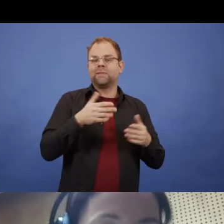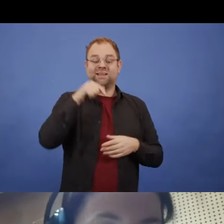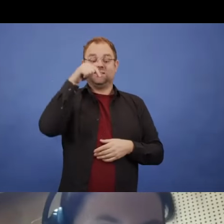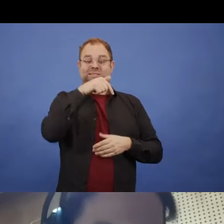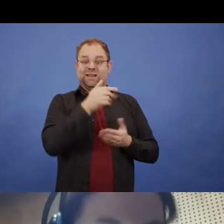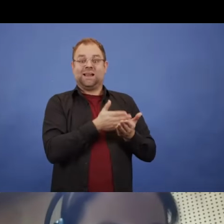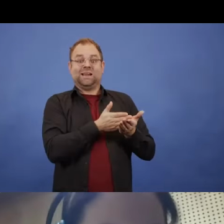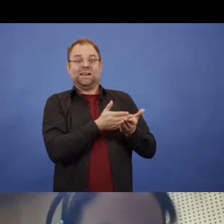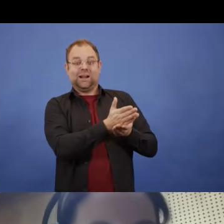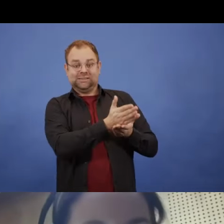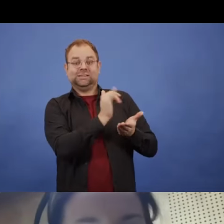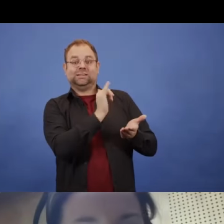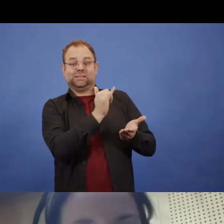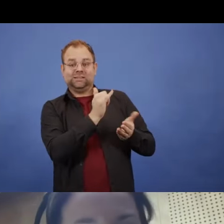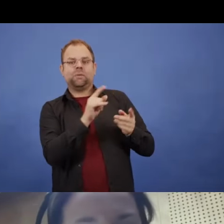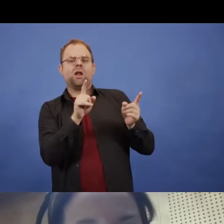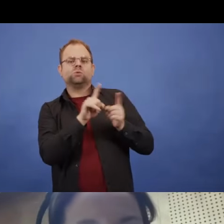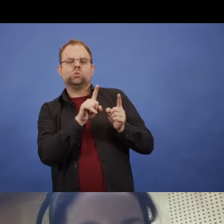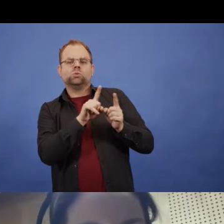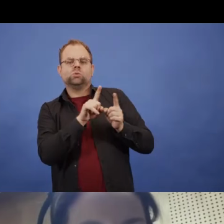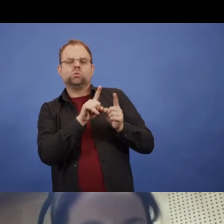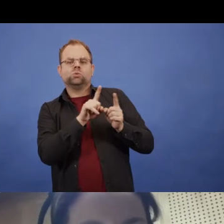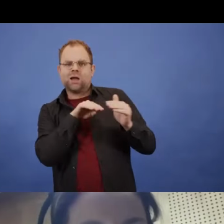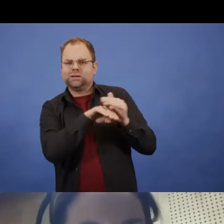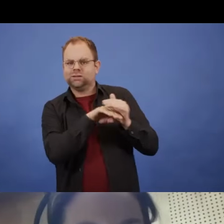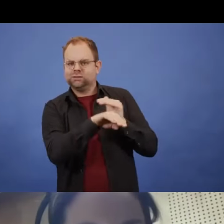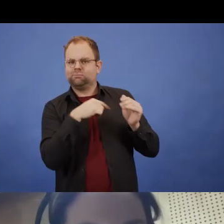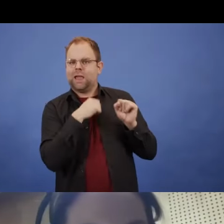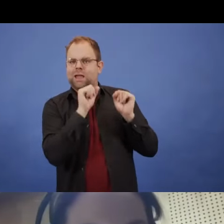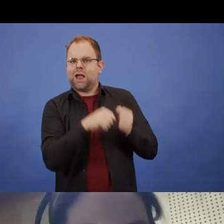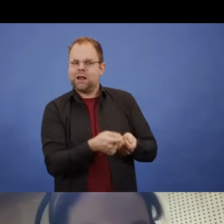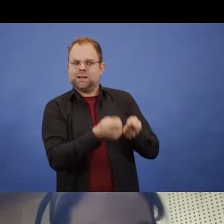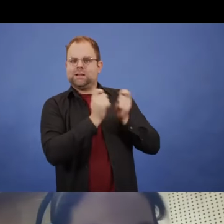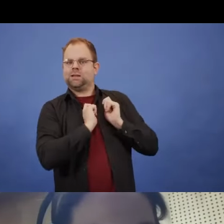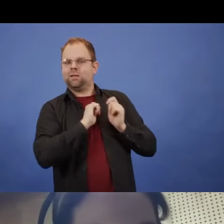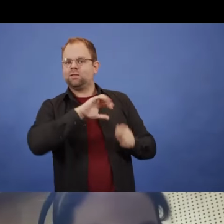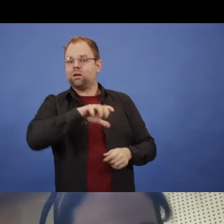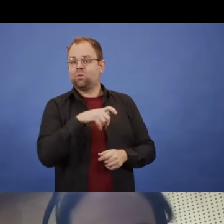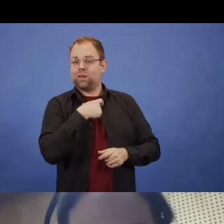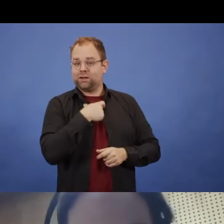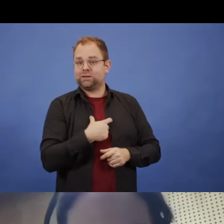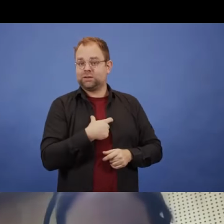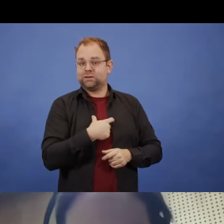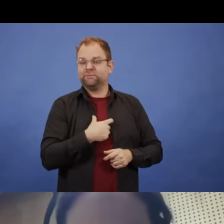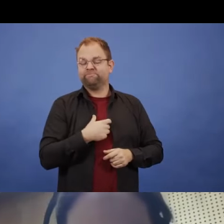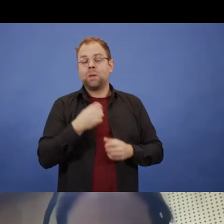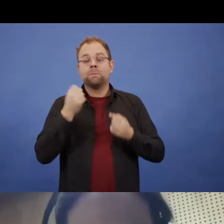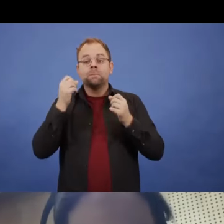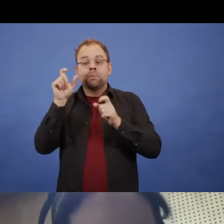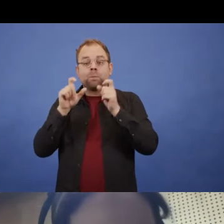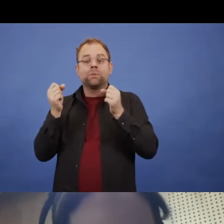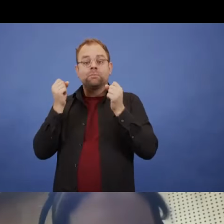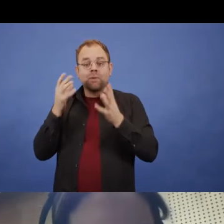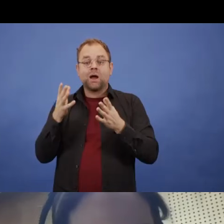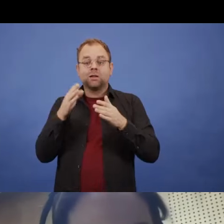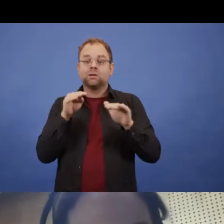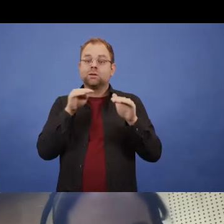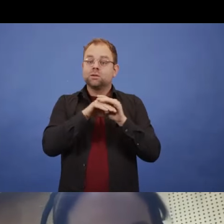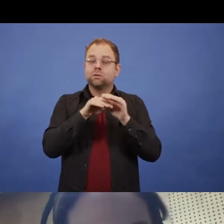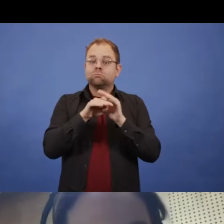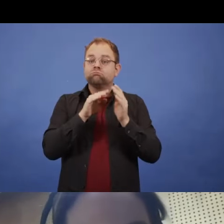function, the right to nationality is also often described as the right to have rights. Article 15